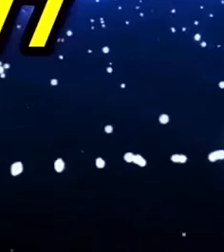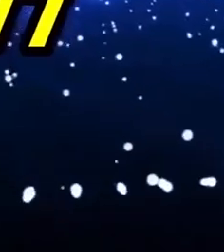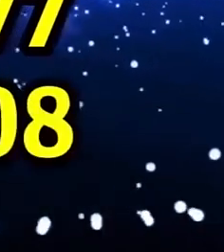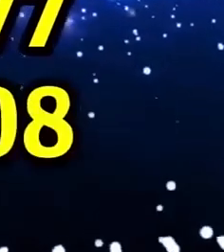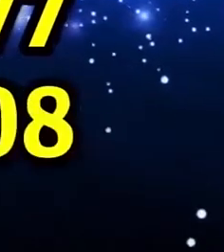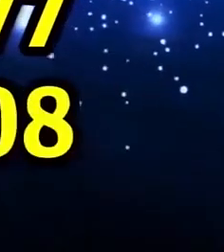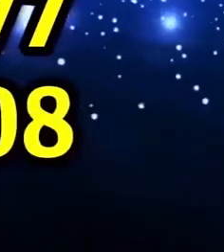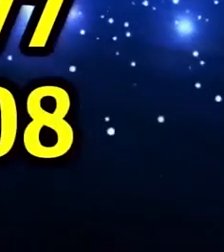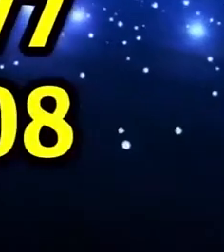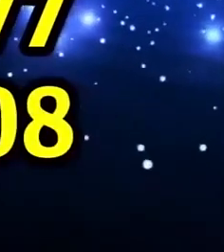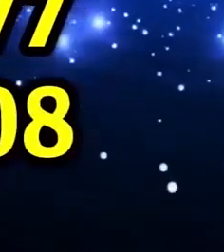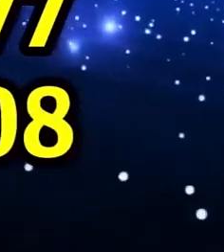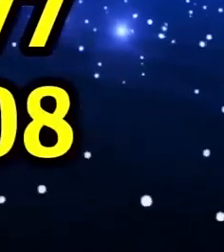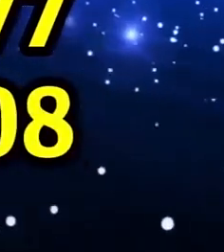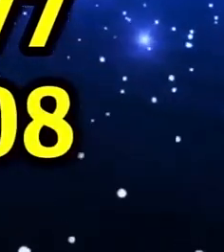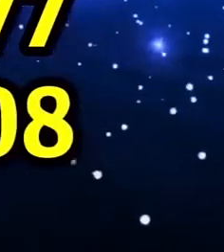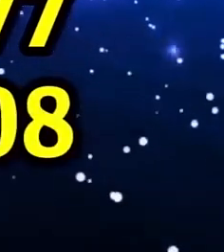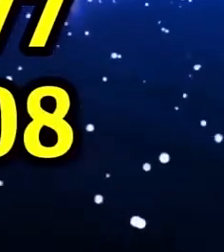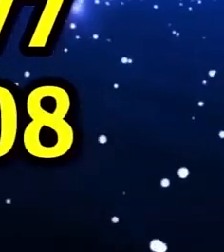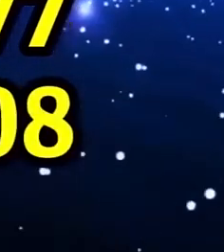+233 209 555 777 or